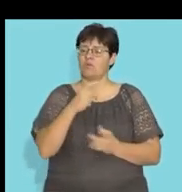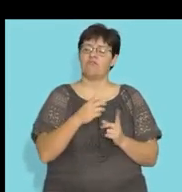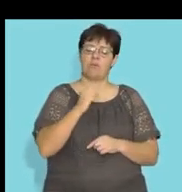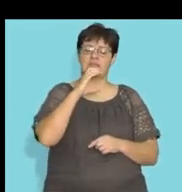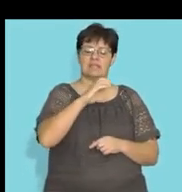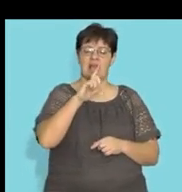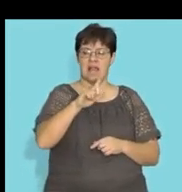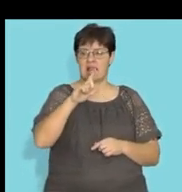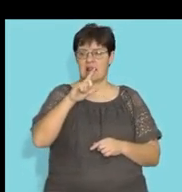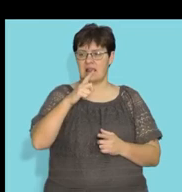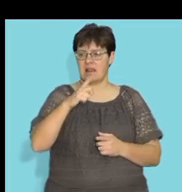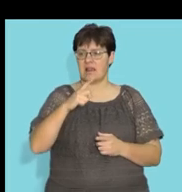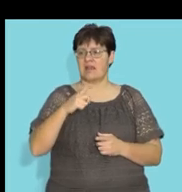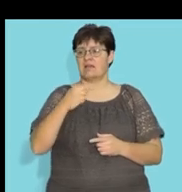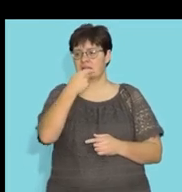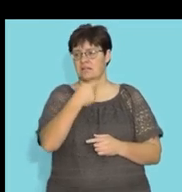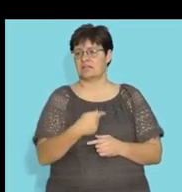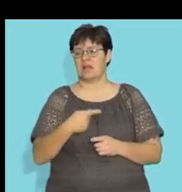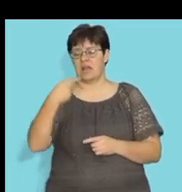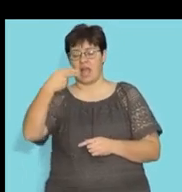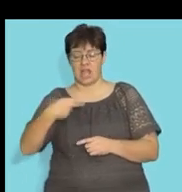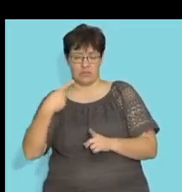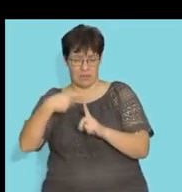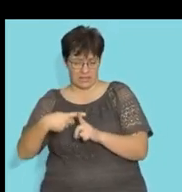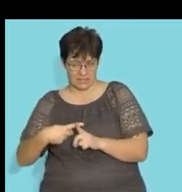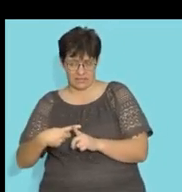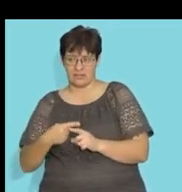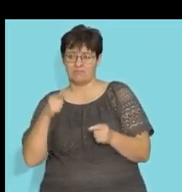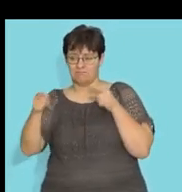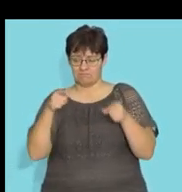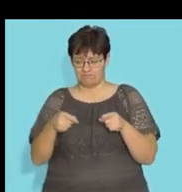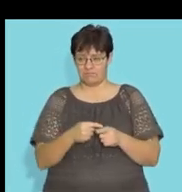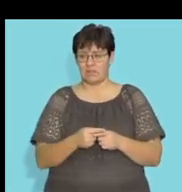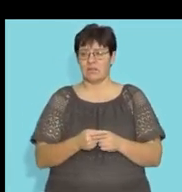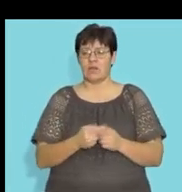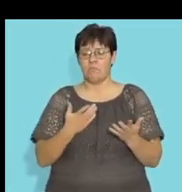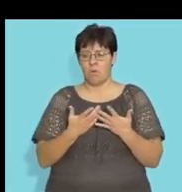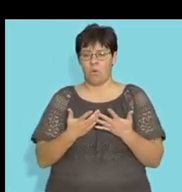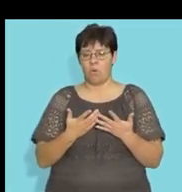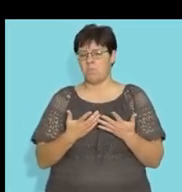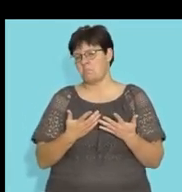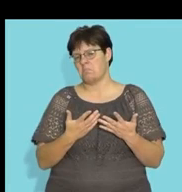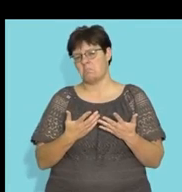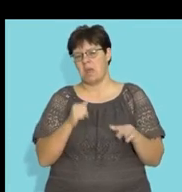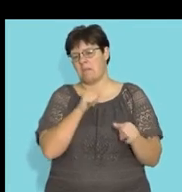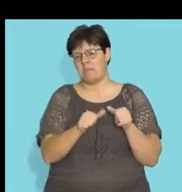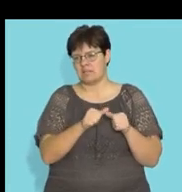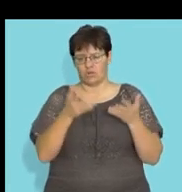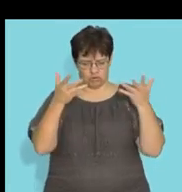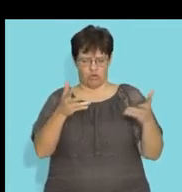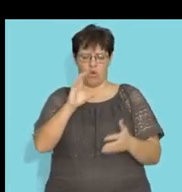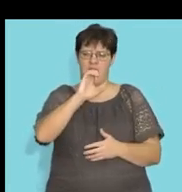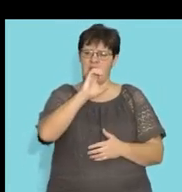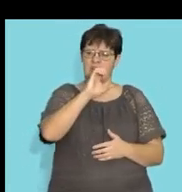of hydrochloric acid will be hydrogen ion and chloride ions, they will much rather want to be in